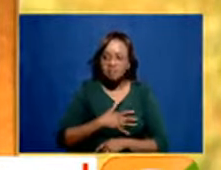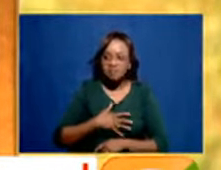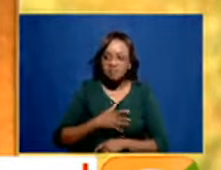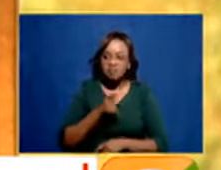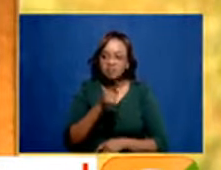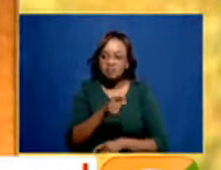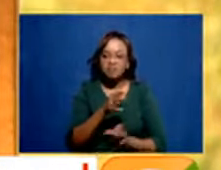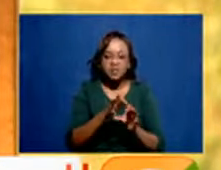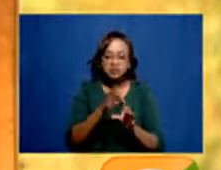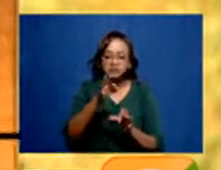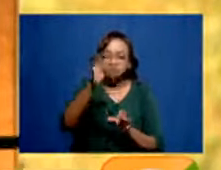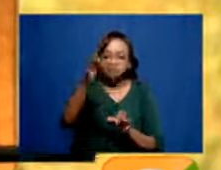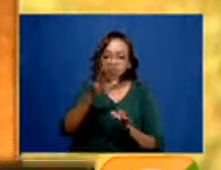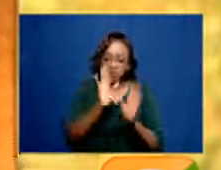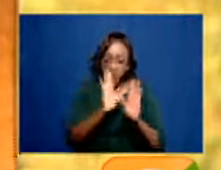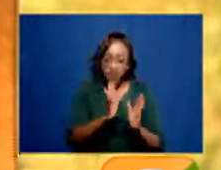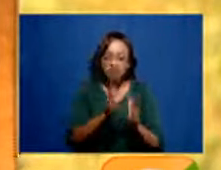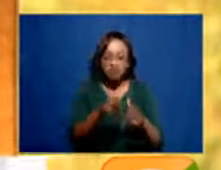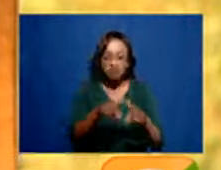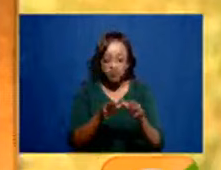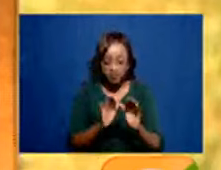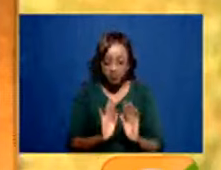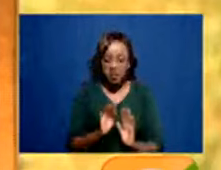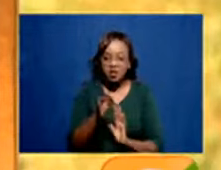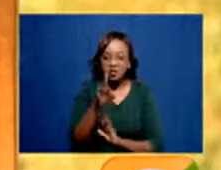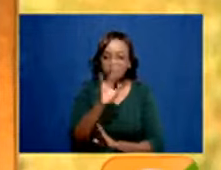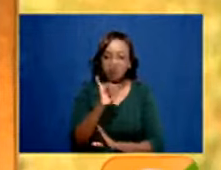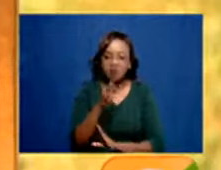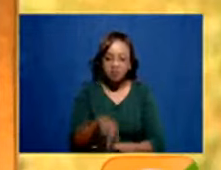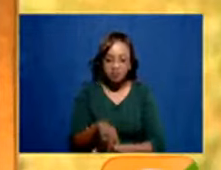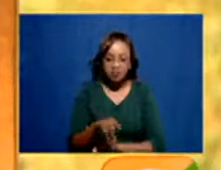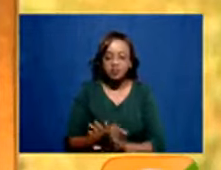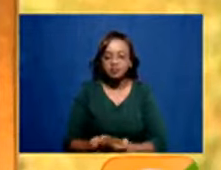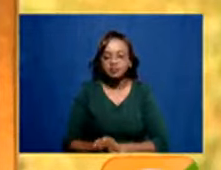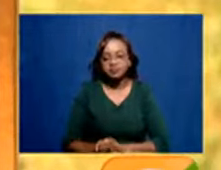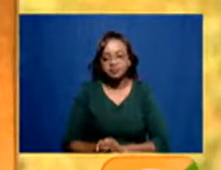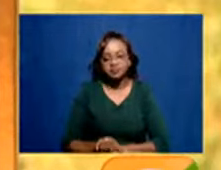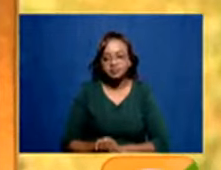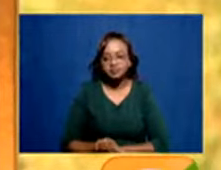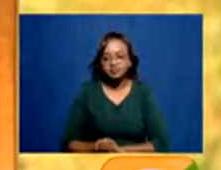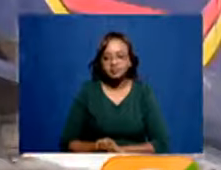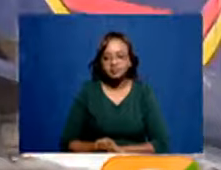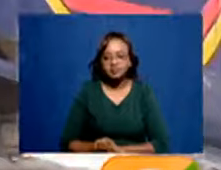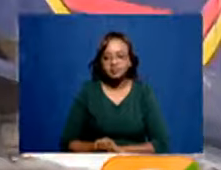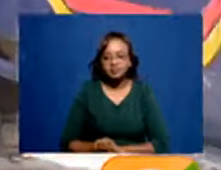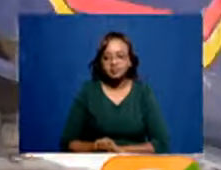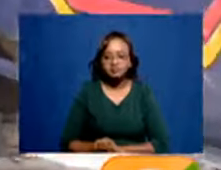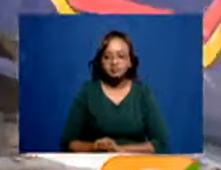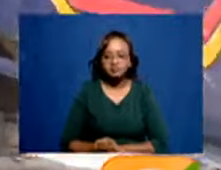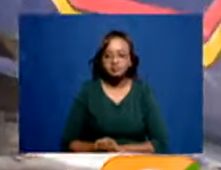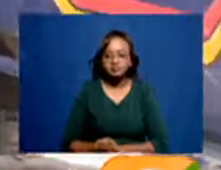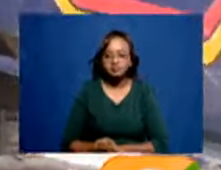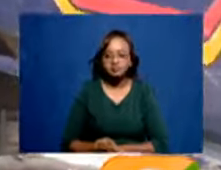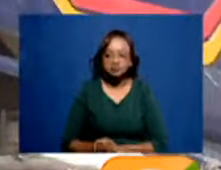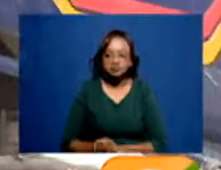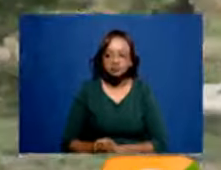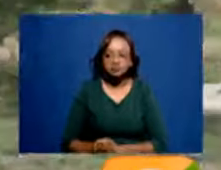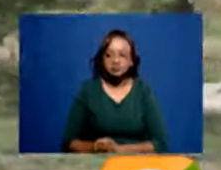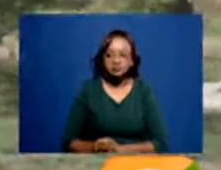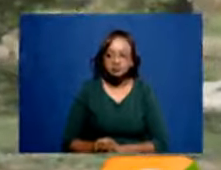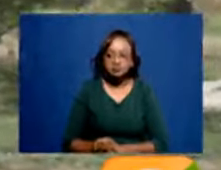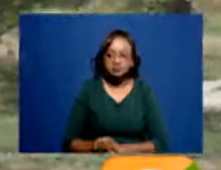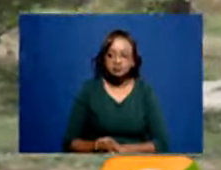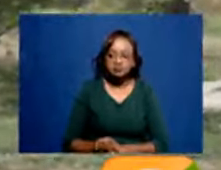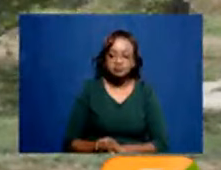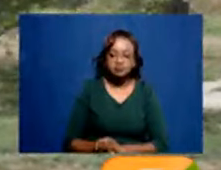maiti, mutupatie tusike mtoto wetu, Mungu amuremu amweke mahali pema. The late Kizito